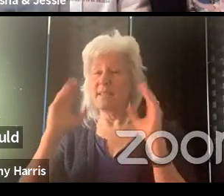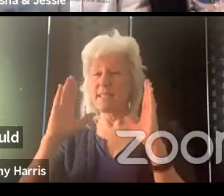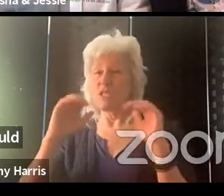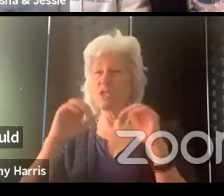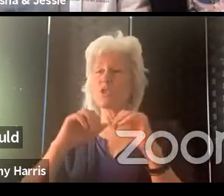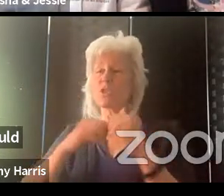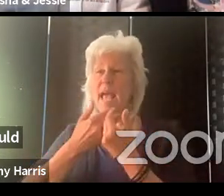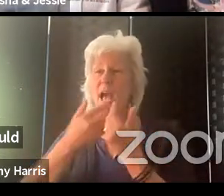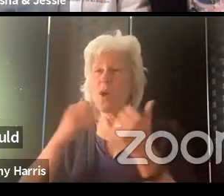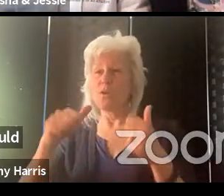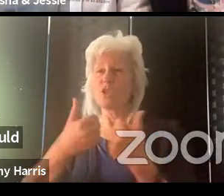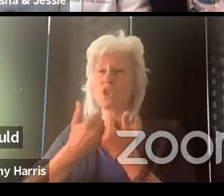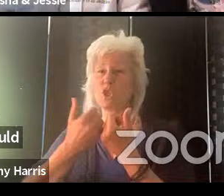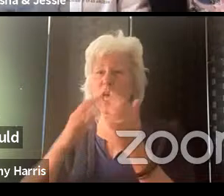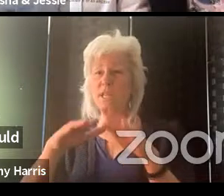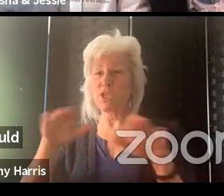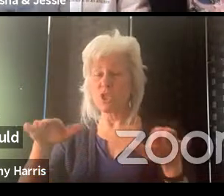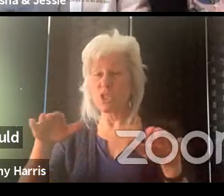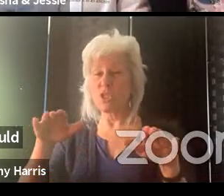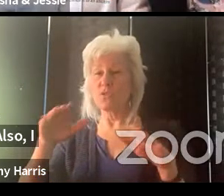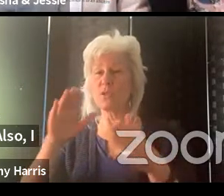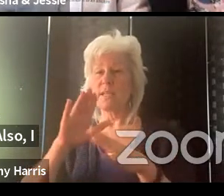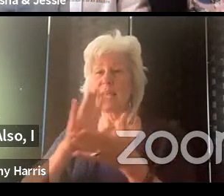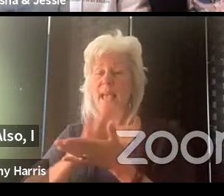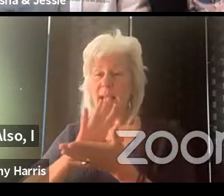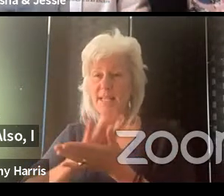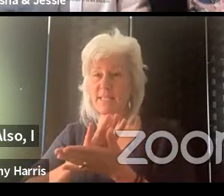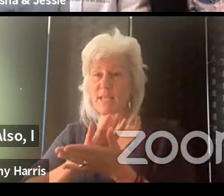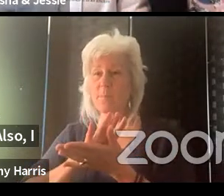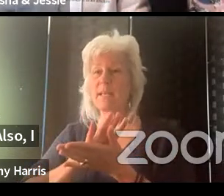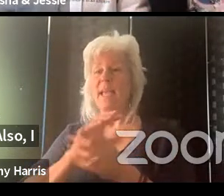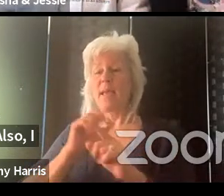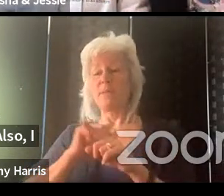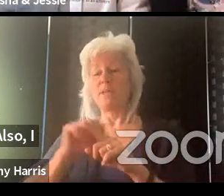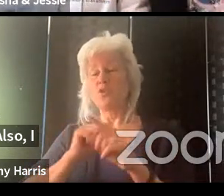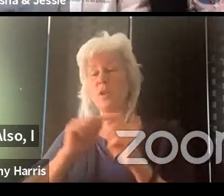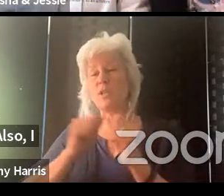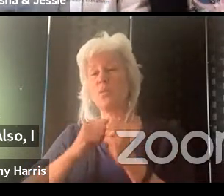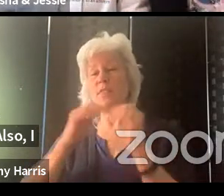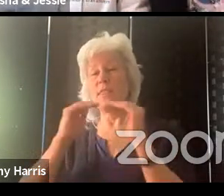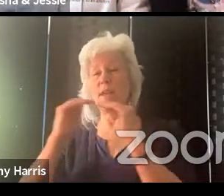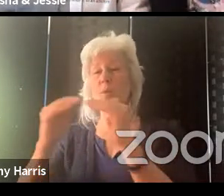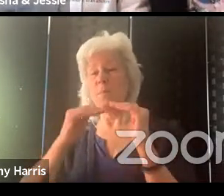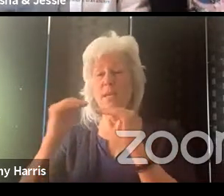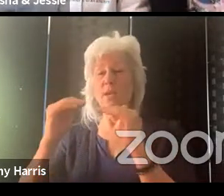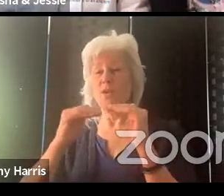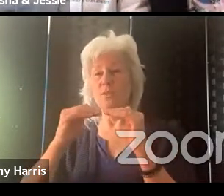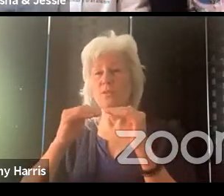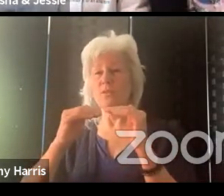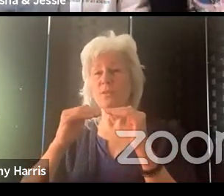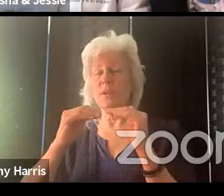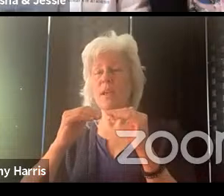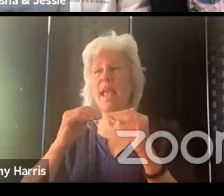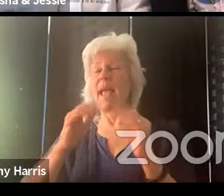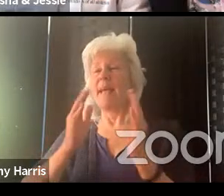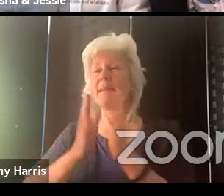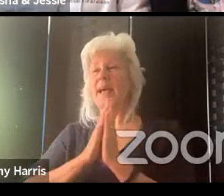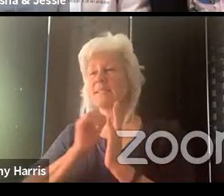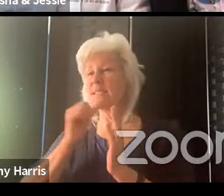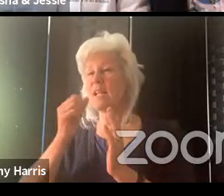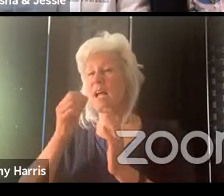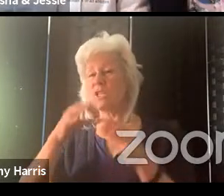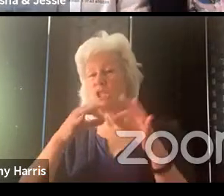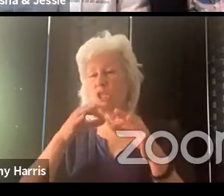academically and learn with their peers in order to be successful. Special evaluators need not to judge students solely on their